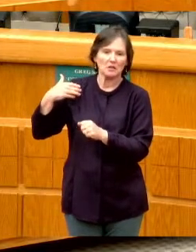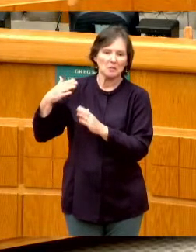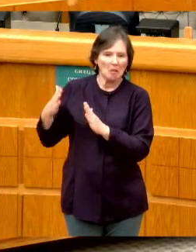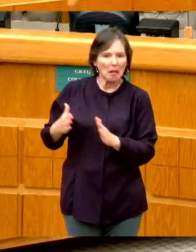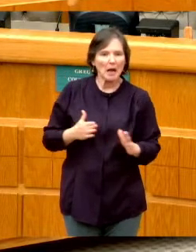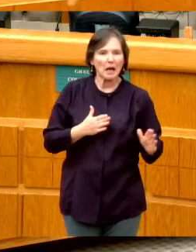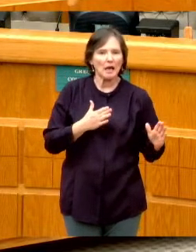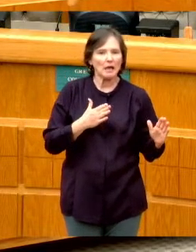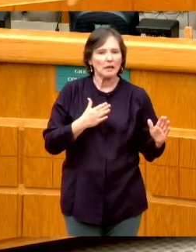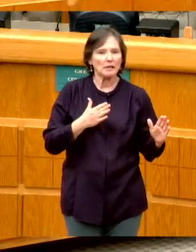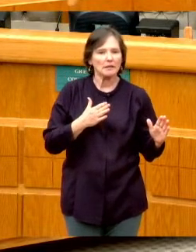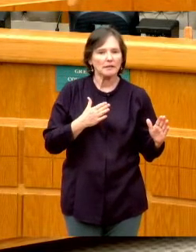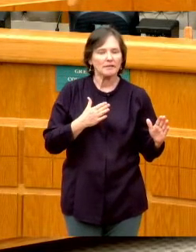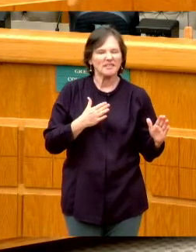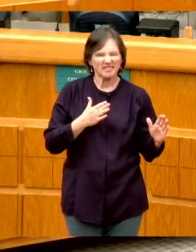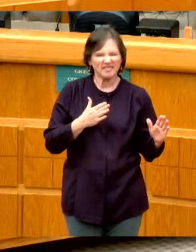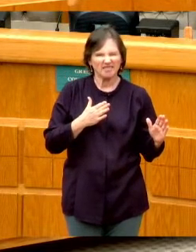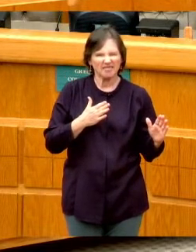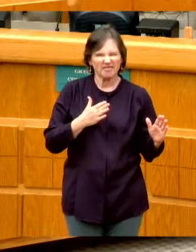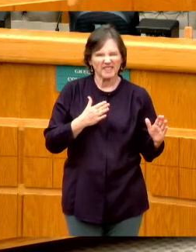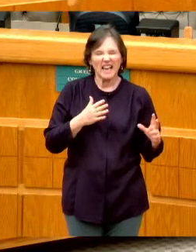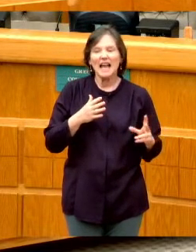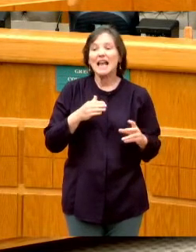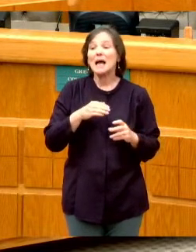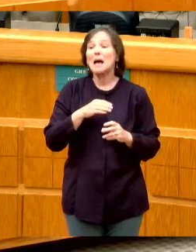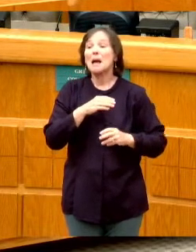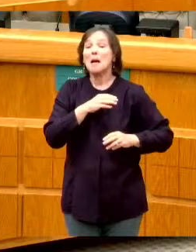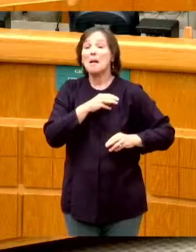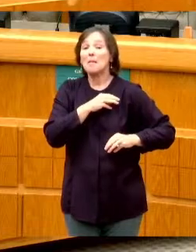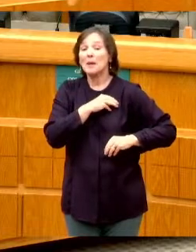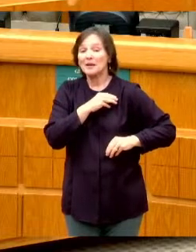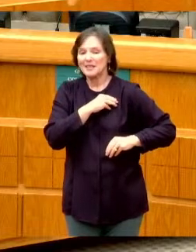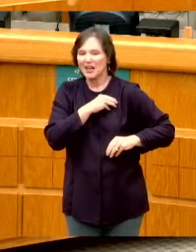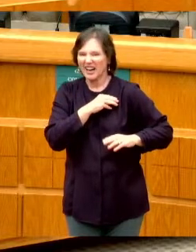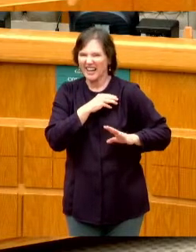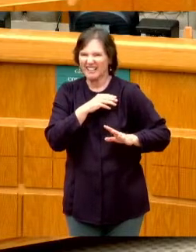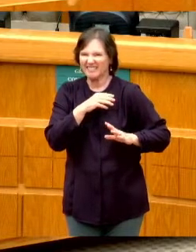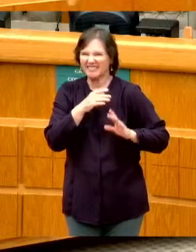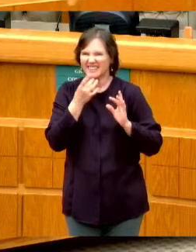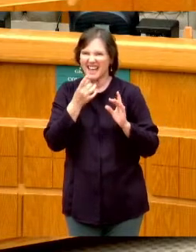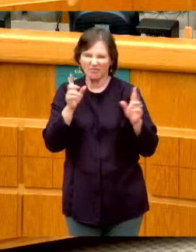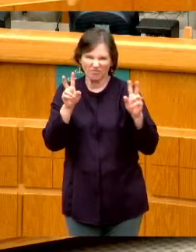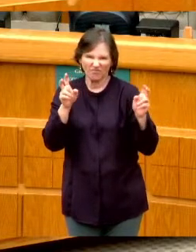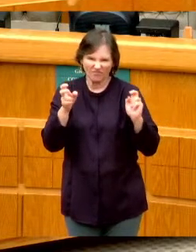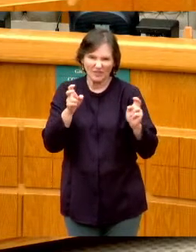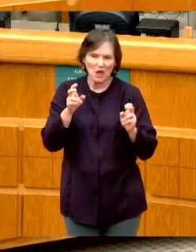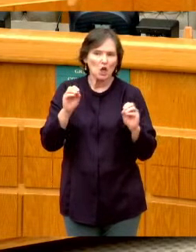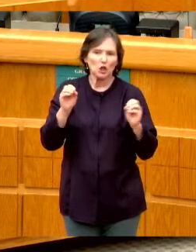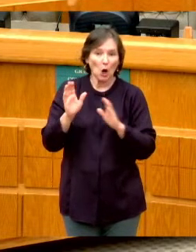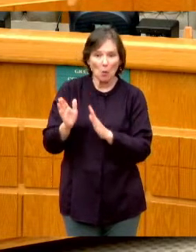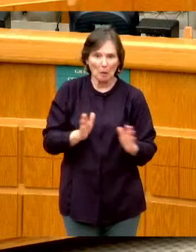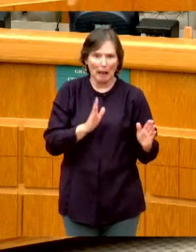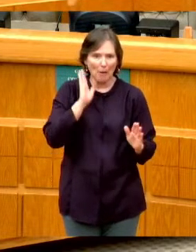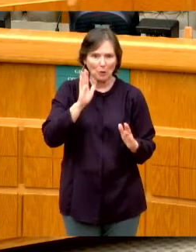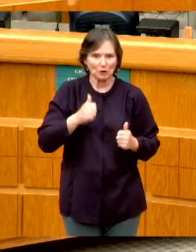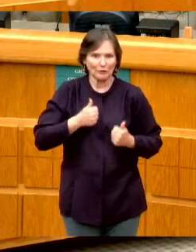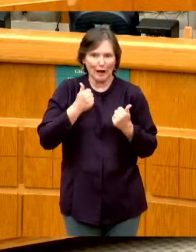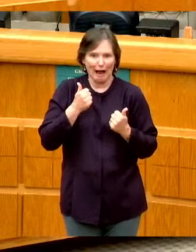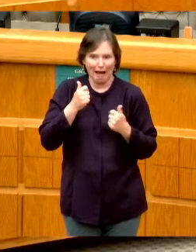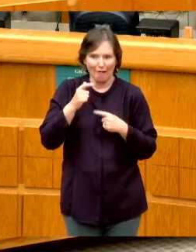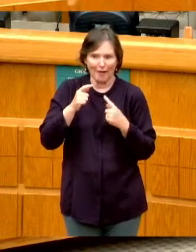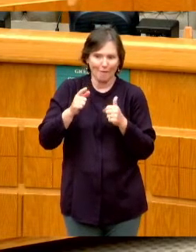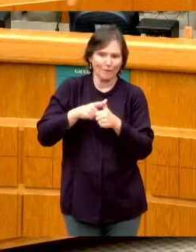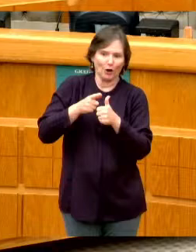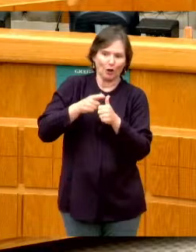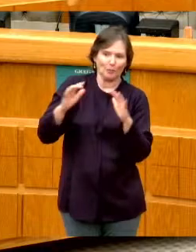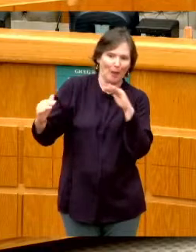there's a saying in the military that no plan survives first contact with the enemy. And because I get so much inspiration because we're such a military town,